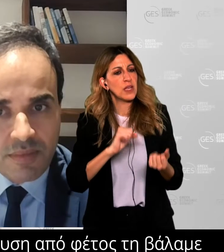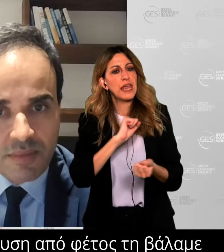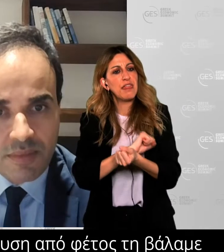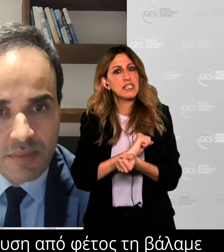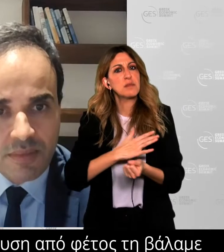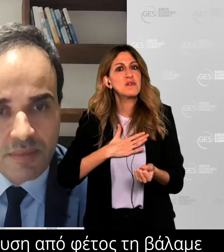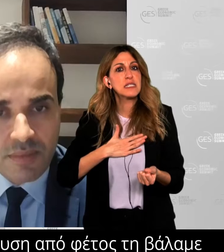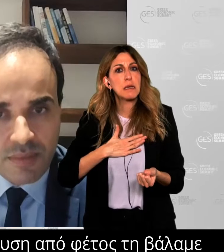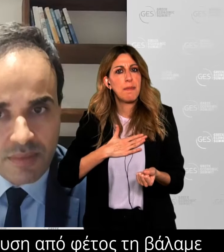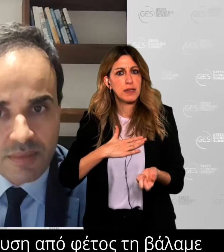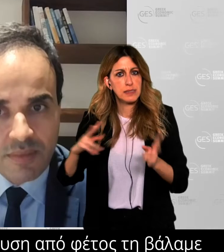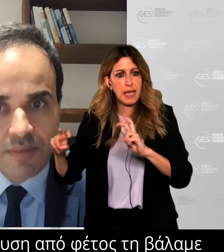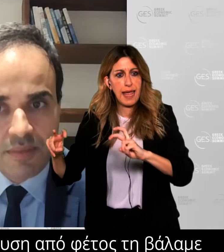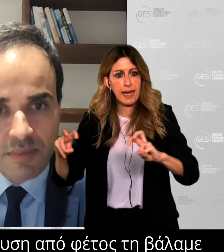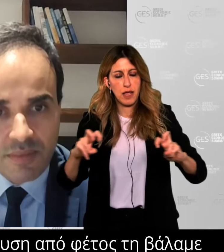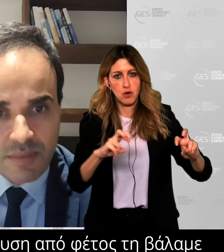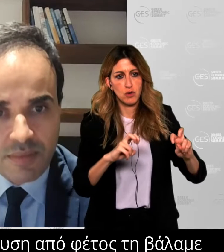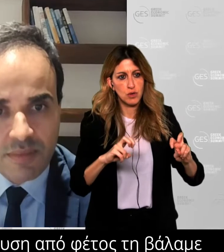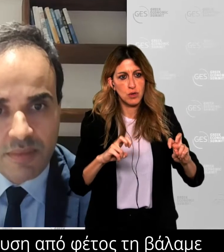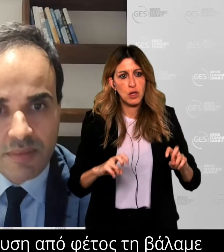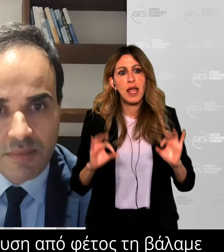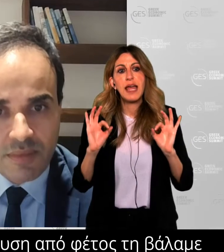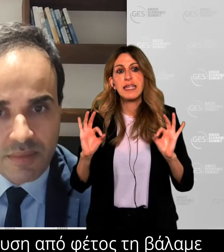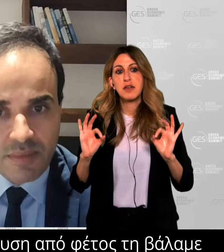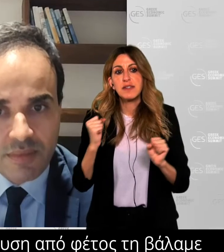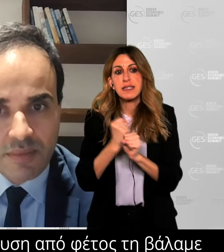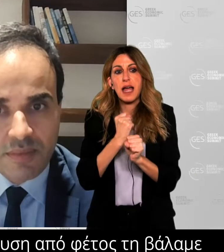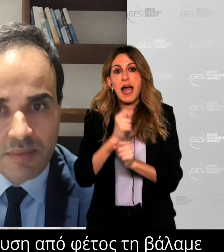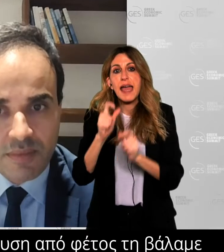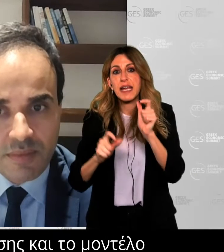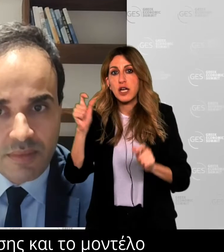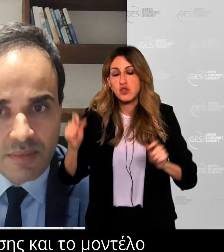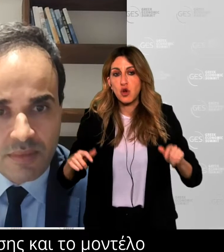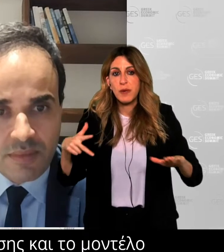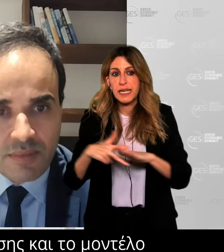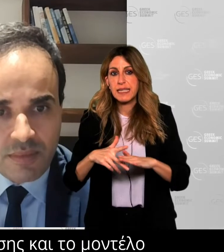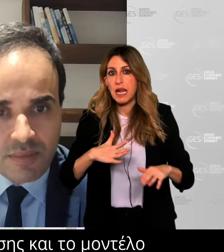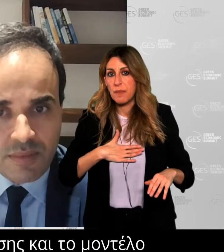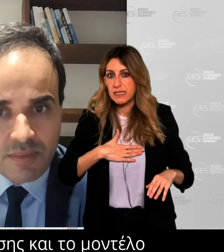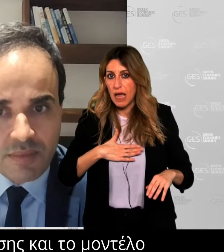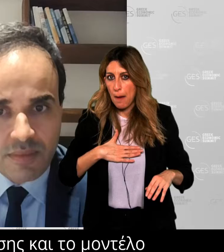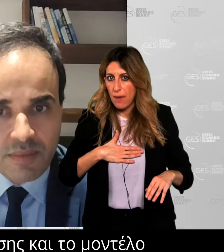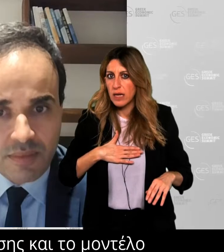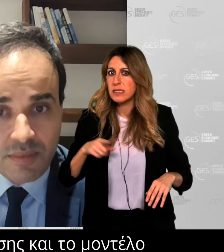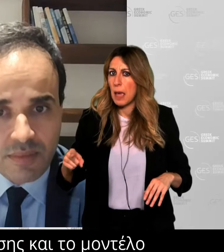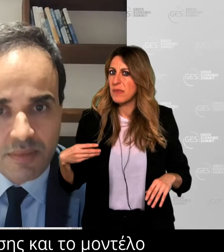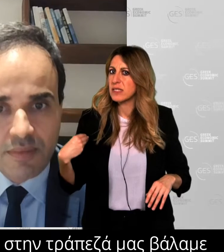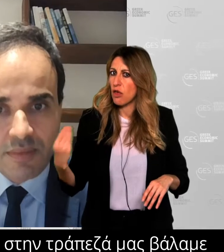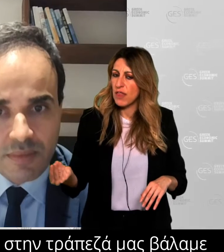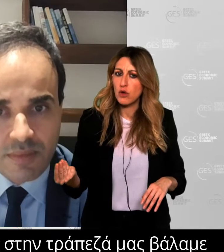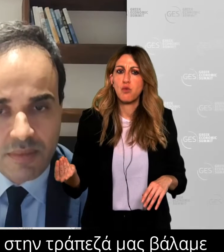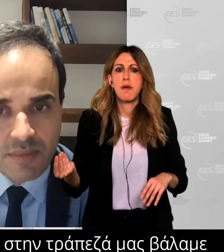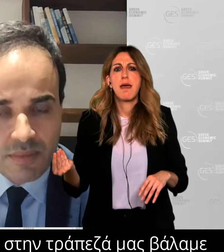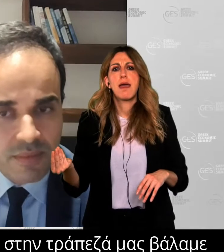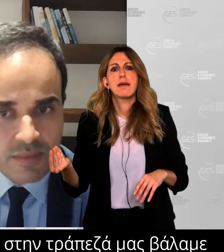the bank. So showing that it's a shared endeavor. We put it in the long-term incentive plan, which drives the pay for the very most senior individuals in the organization.